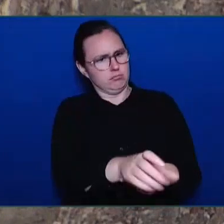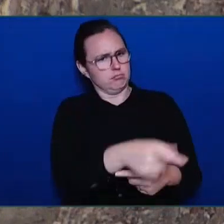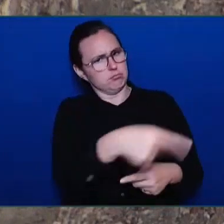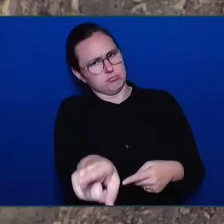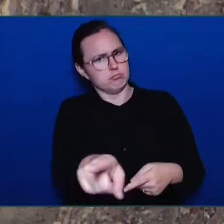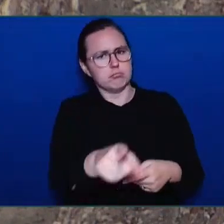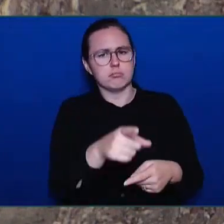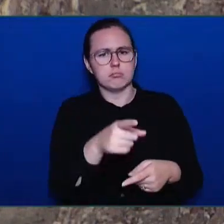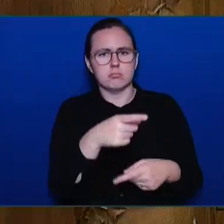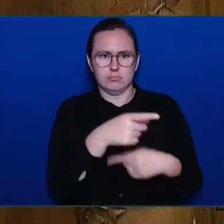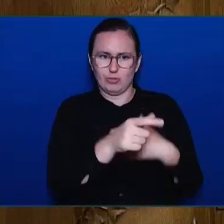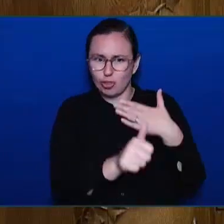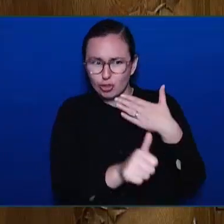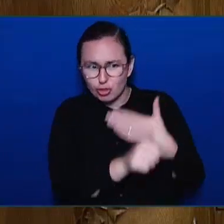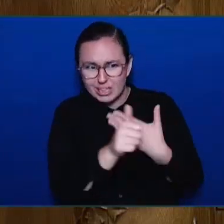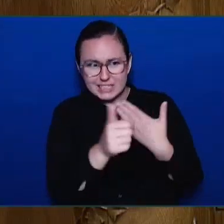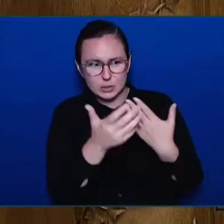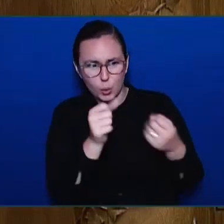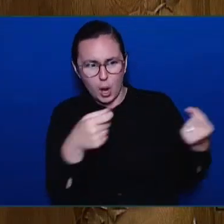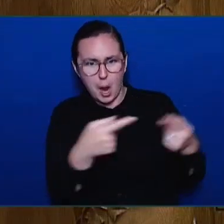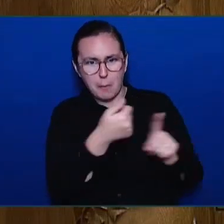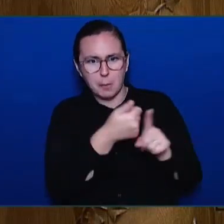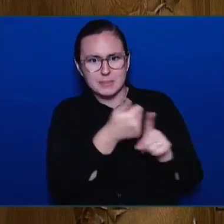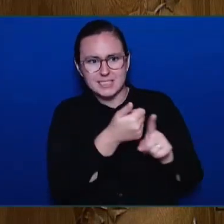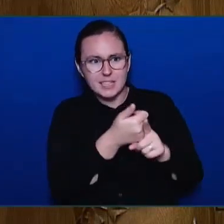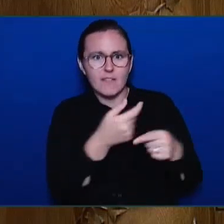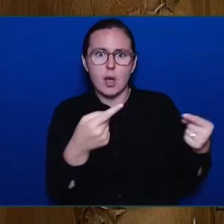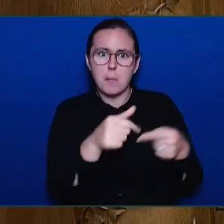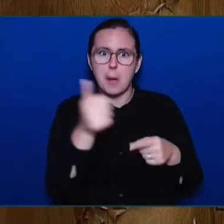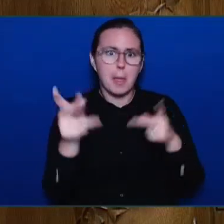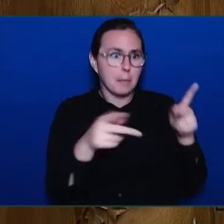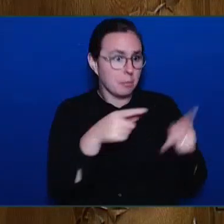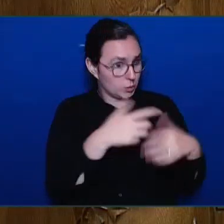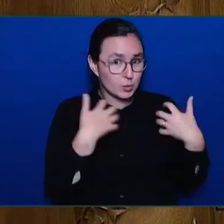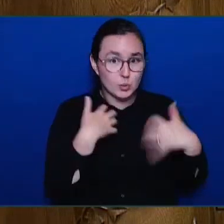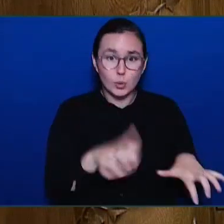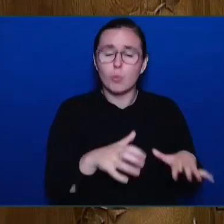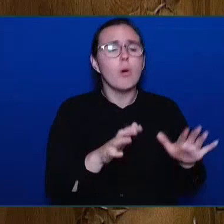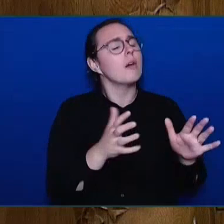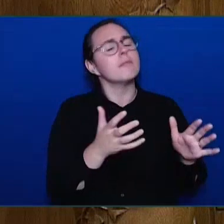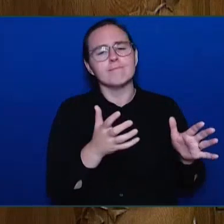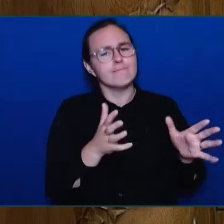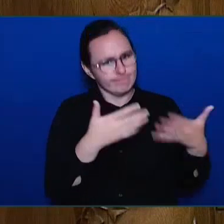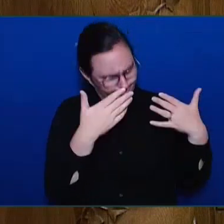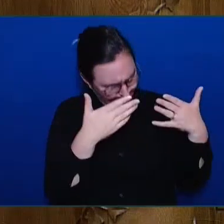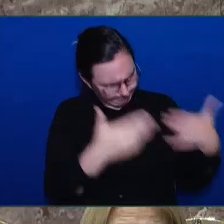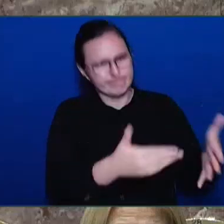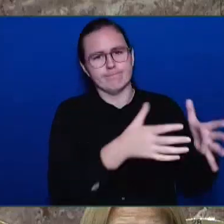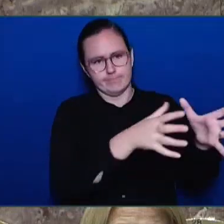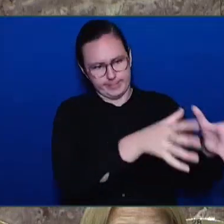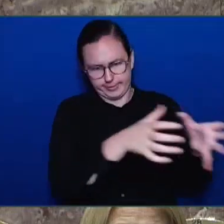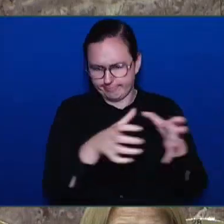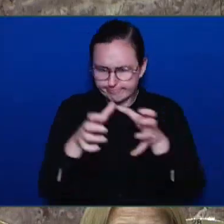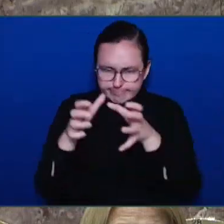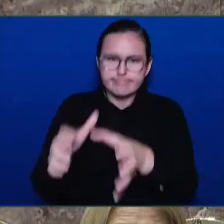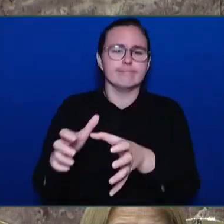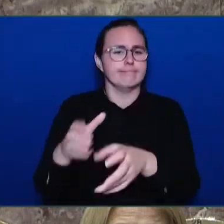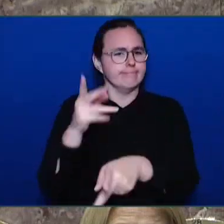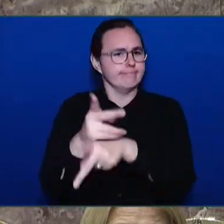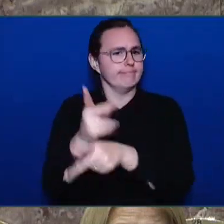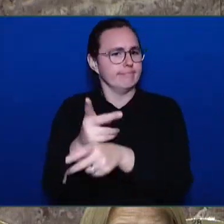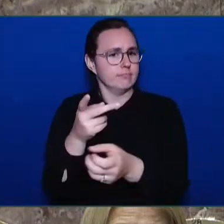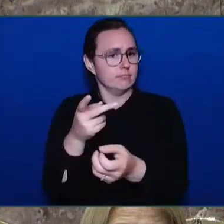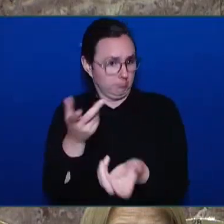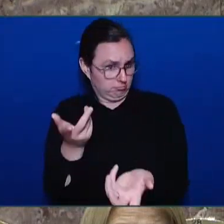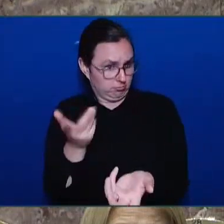Minister. Thank you, Honourable Speaker. There was a